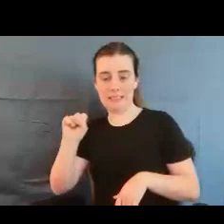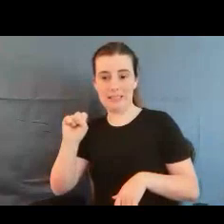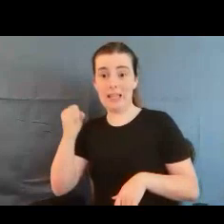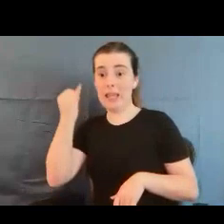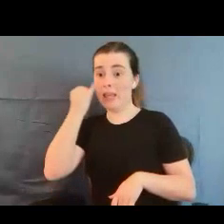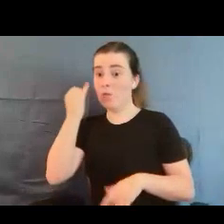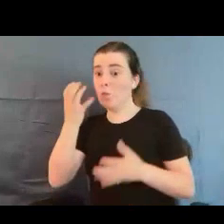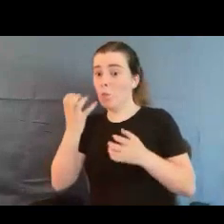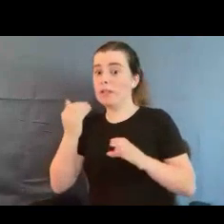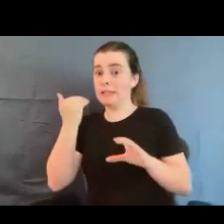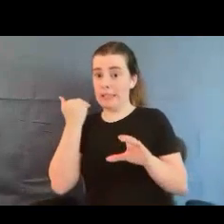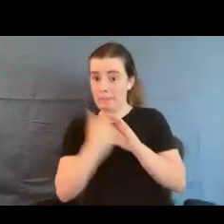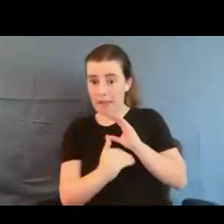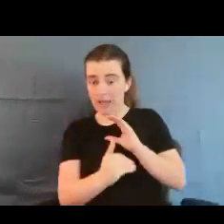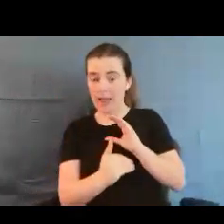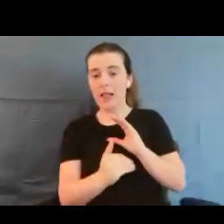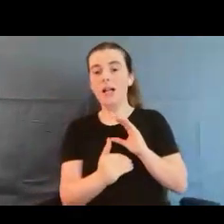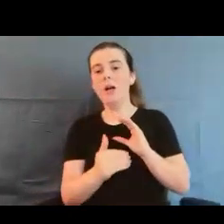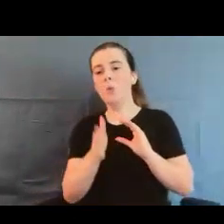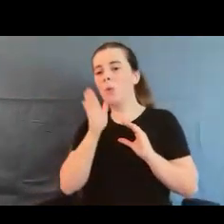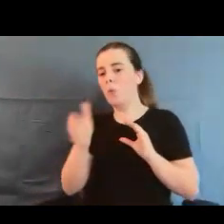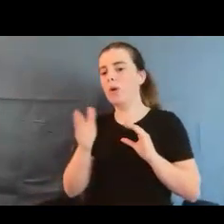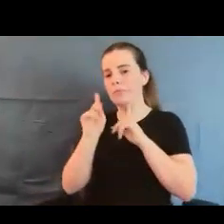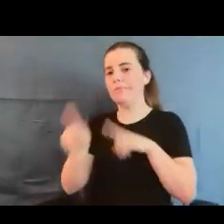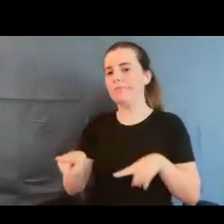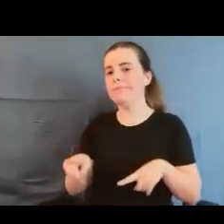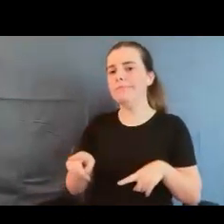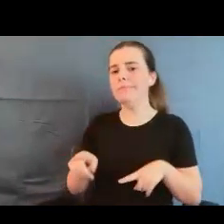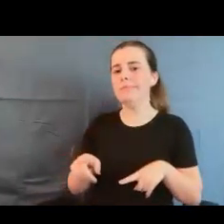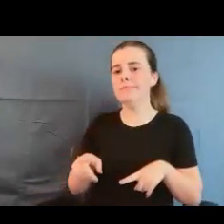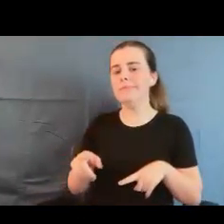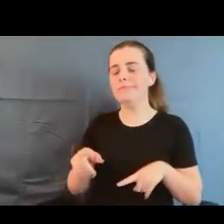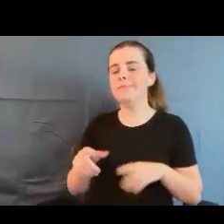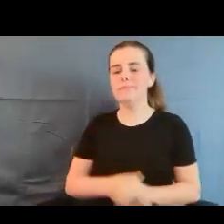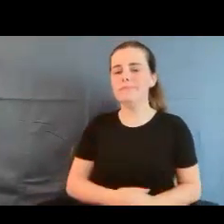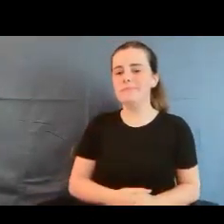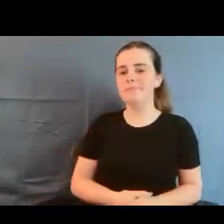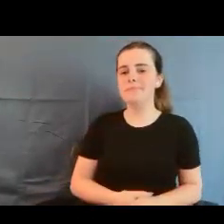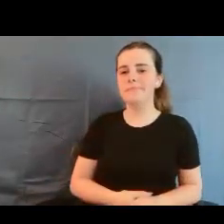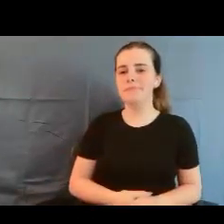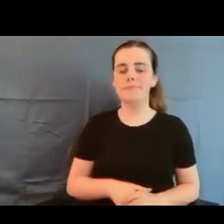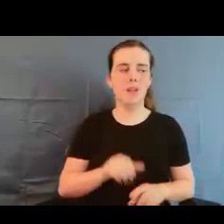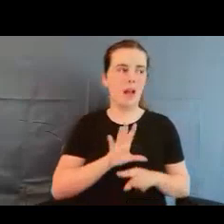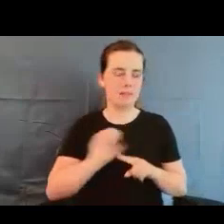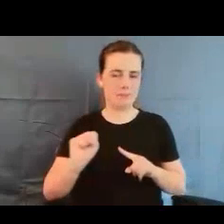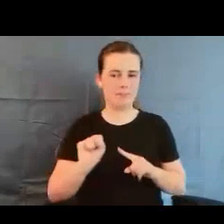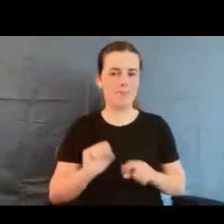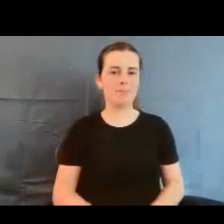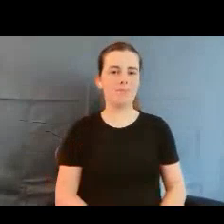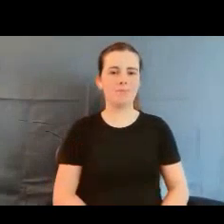email right down there, we will get right back to you on that question. Awesome.